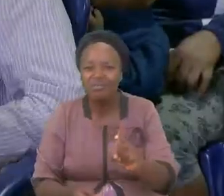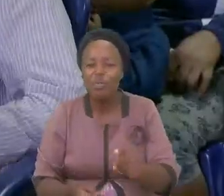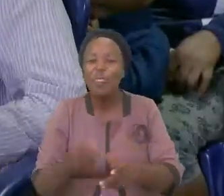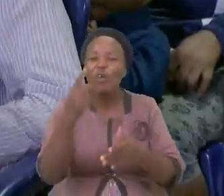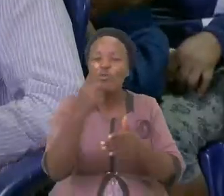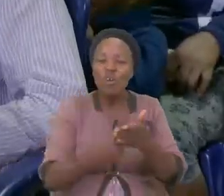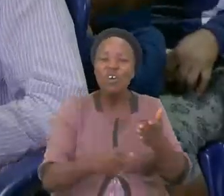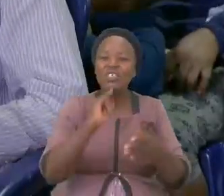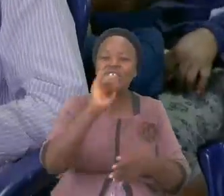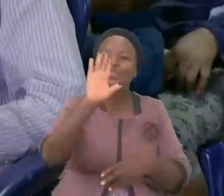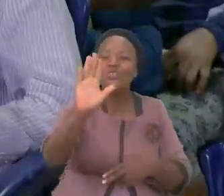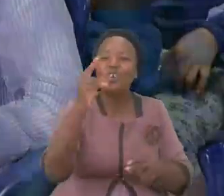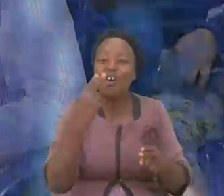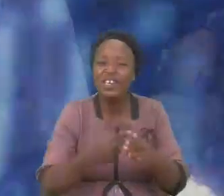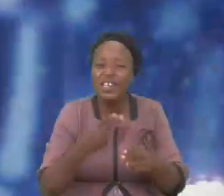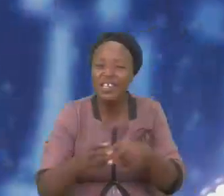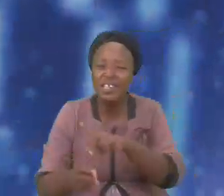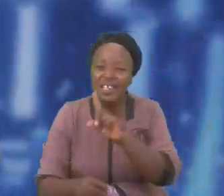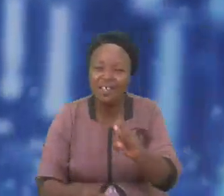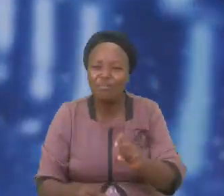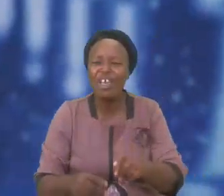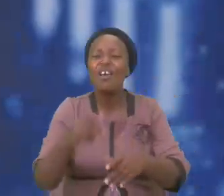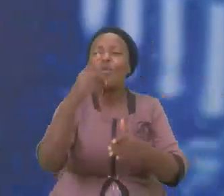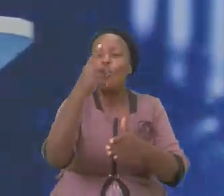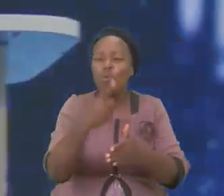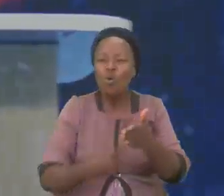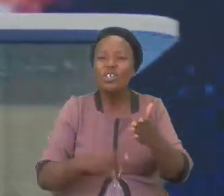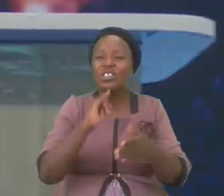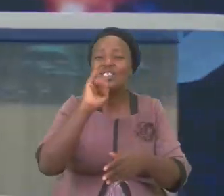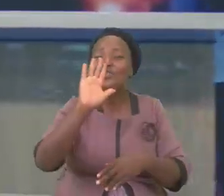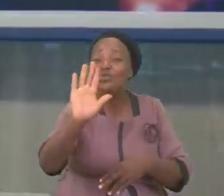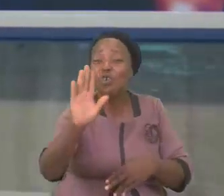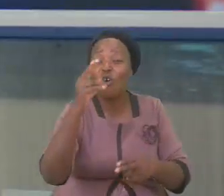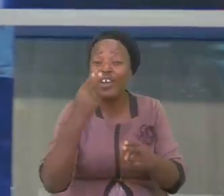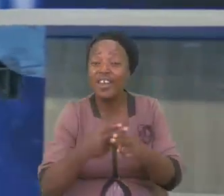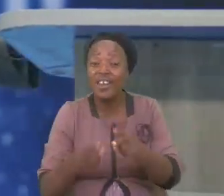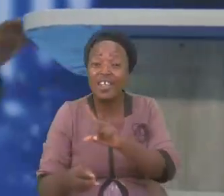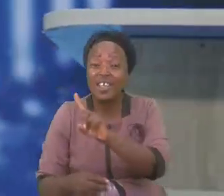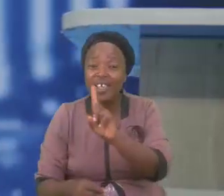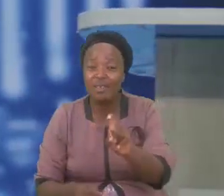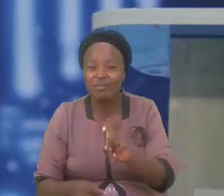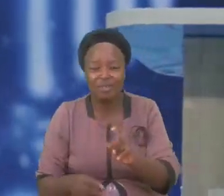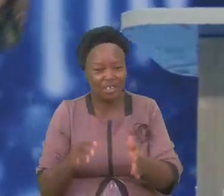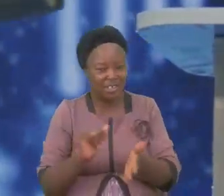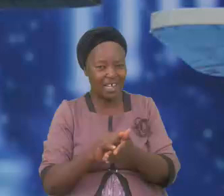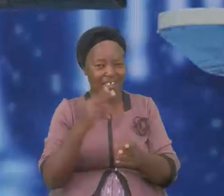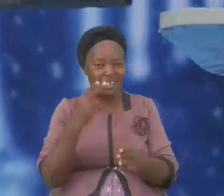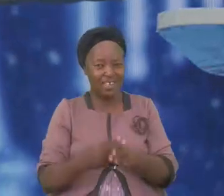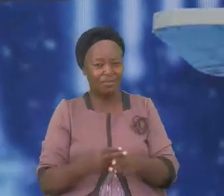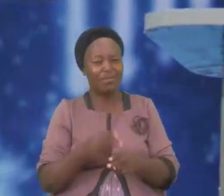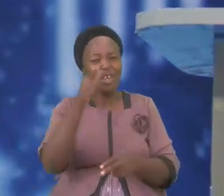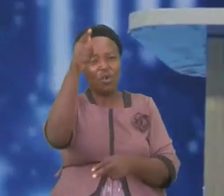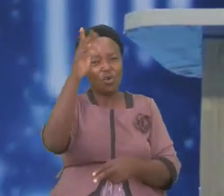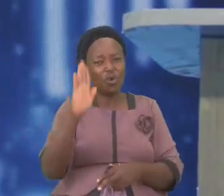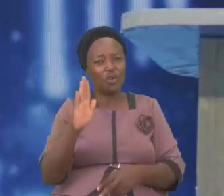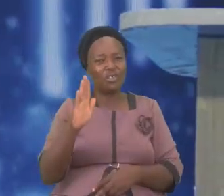what's your name? That name, God, was the pen of heaven. In the book